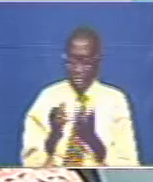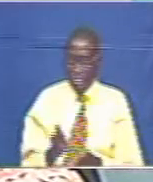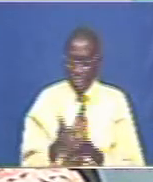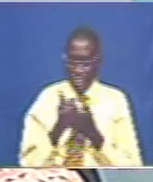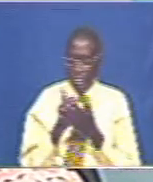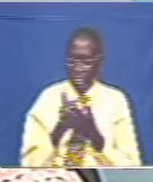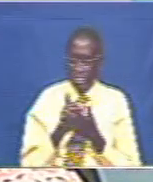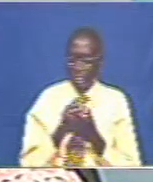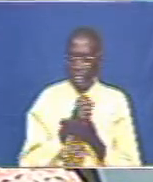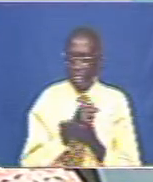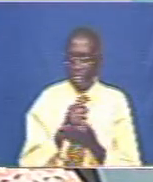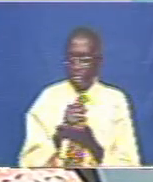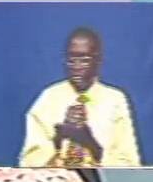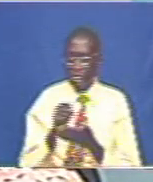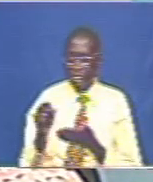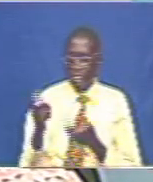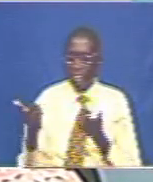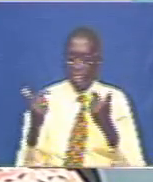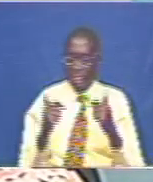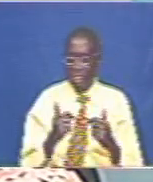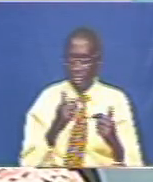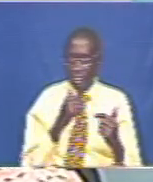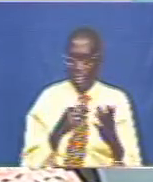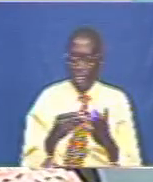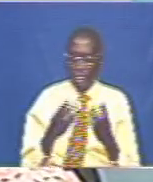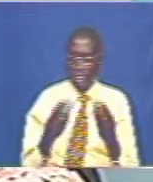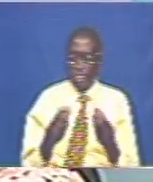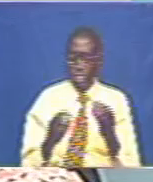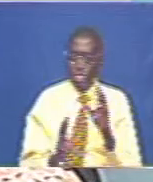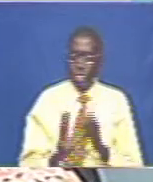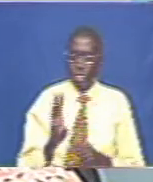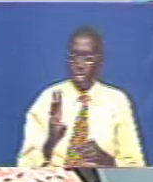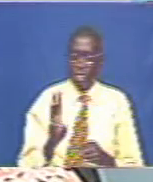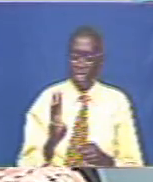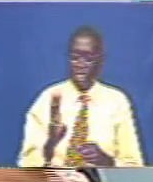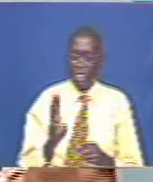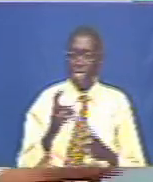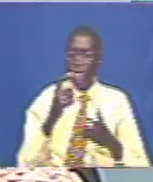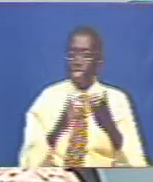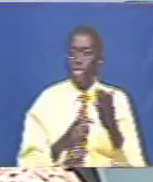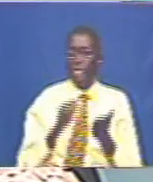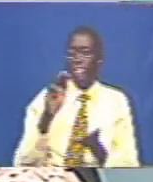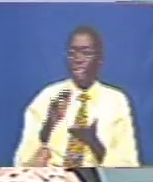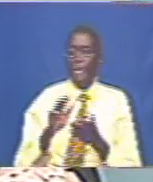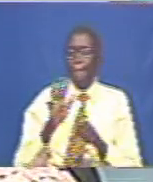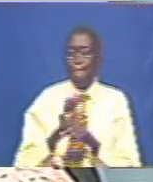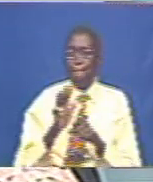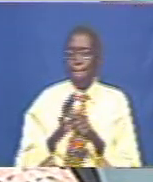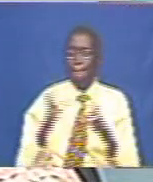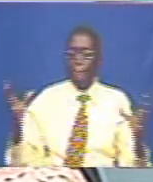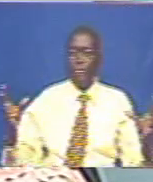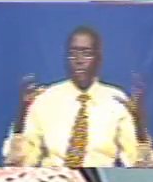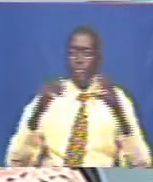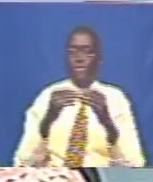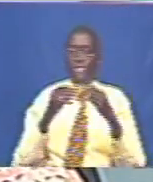come. Those who cannot be able to afford their own softwares and all that, it's cost-effective. So many circles can come together and access